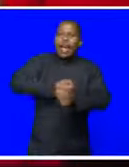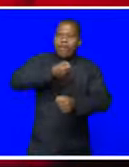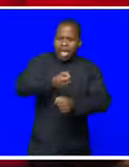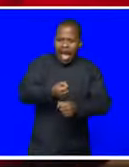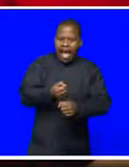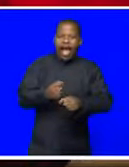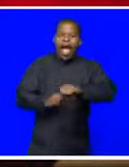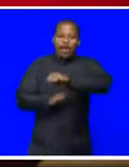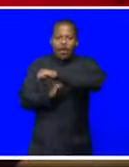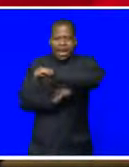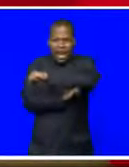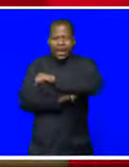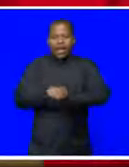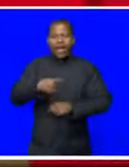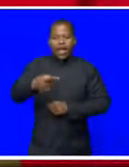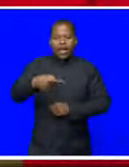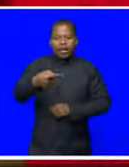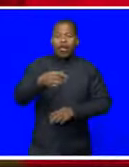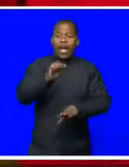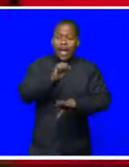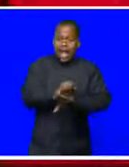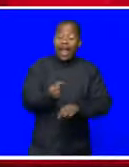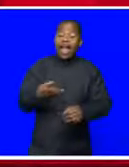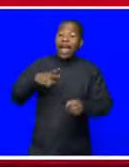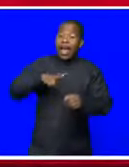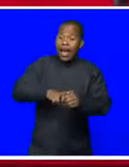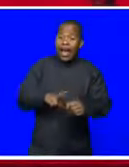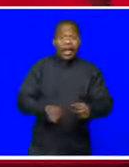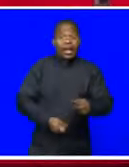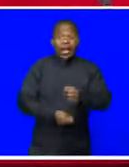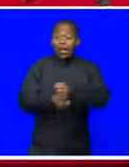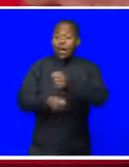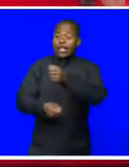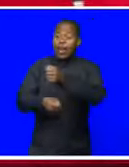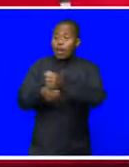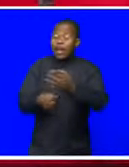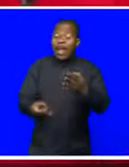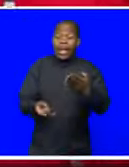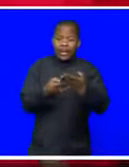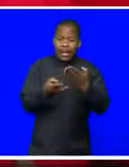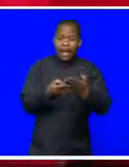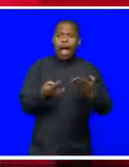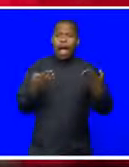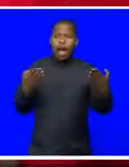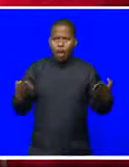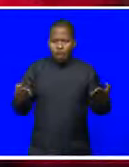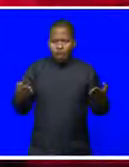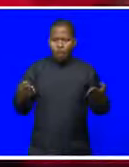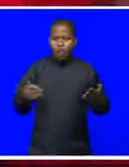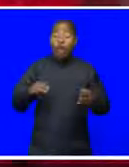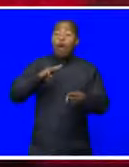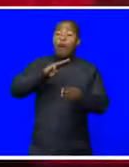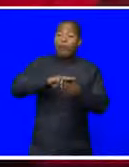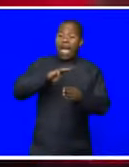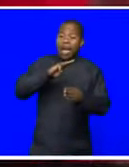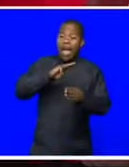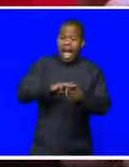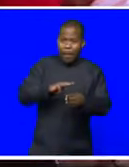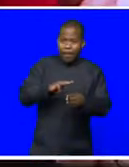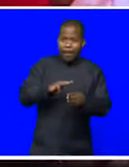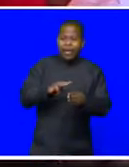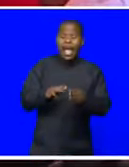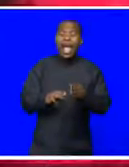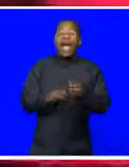fail. Their support can be largely attributed to Inkosikati Magelanganaza's solid leadership skills,